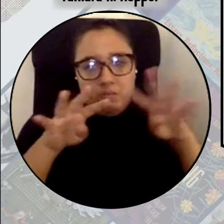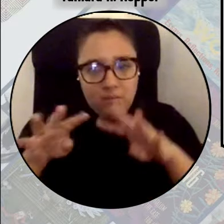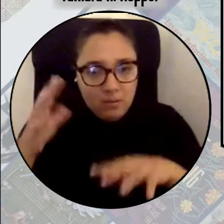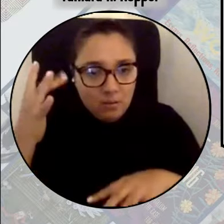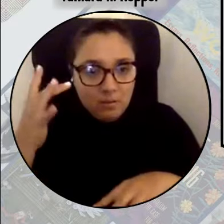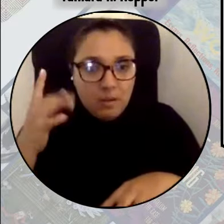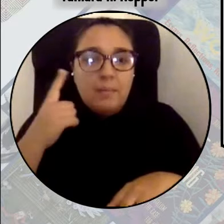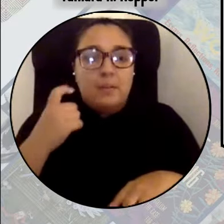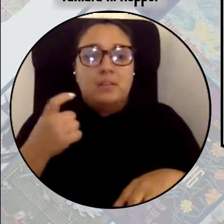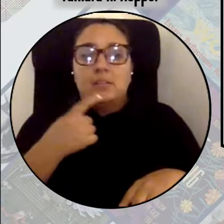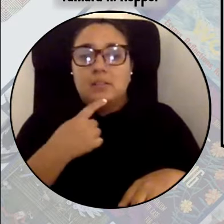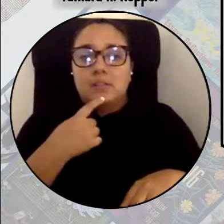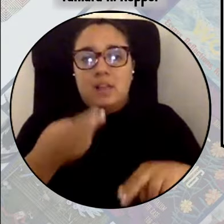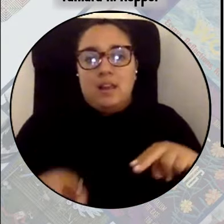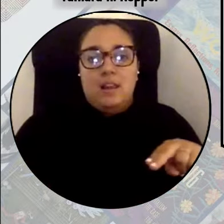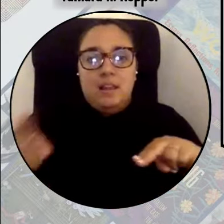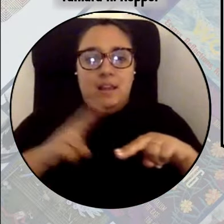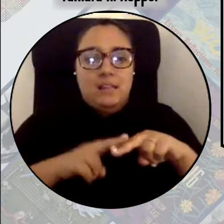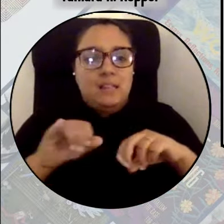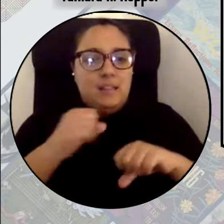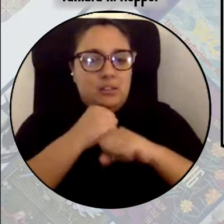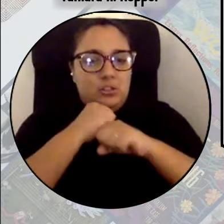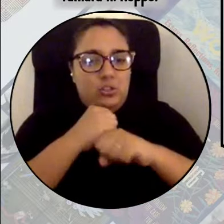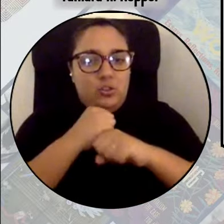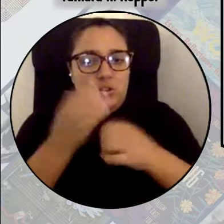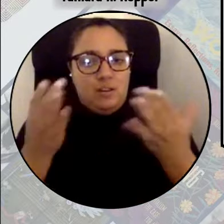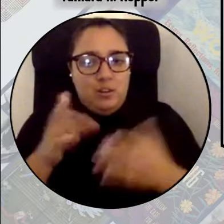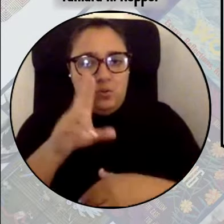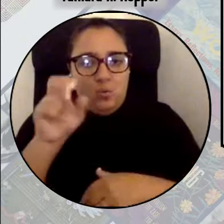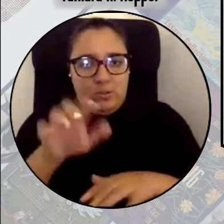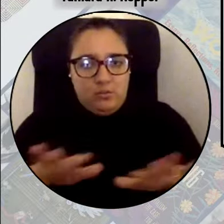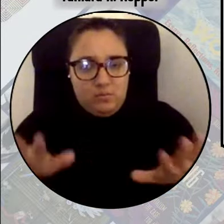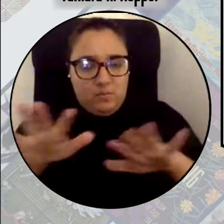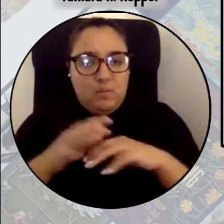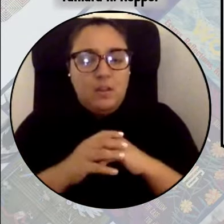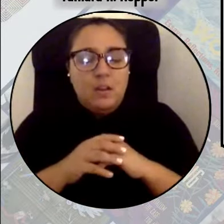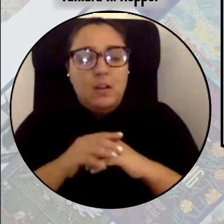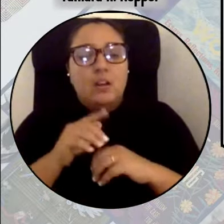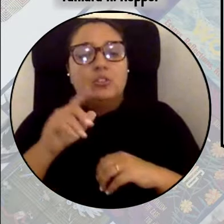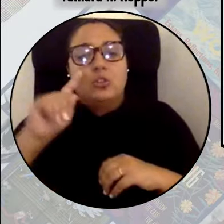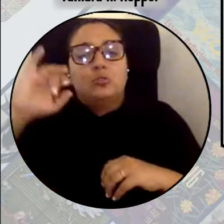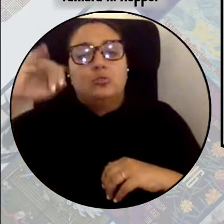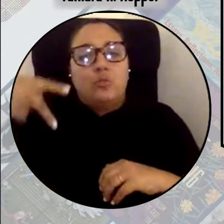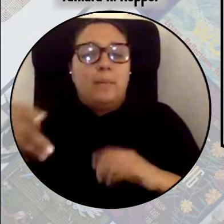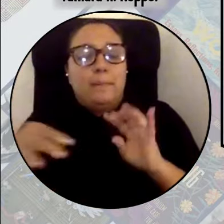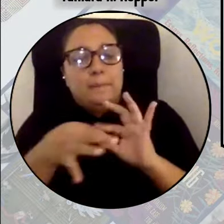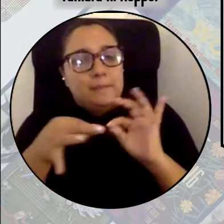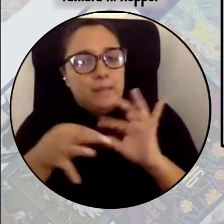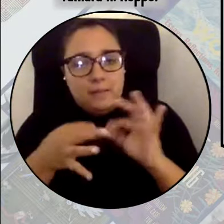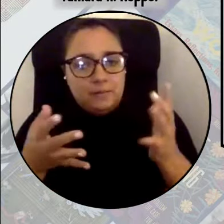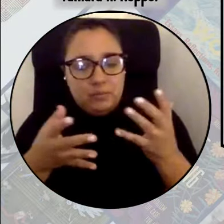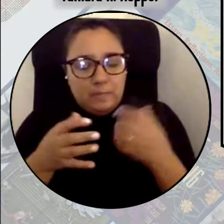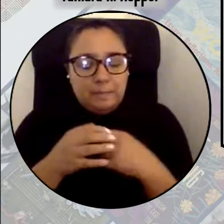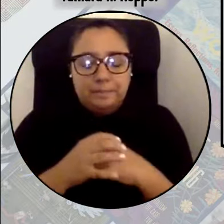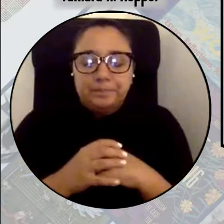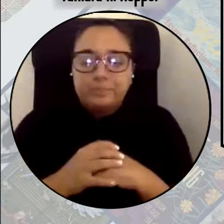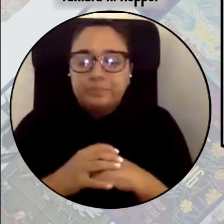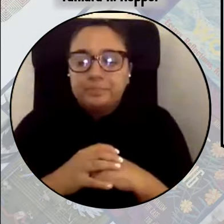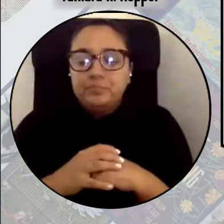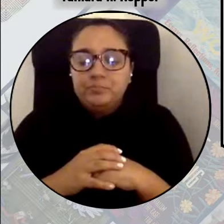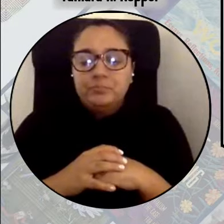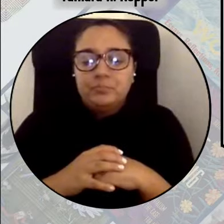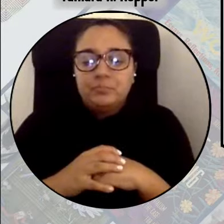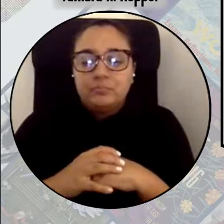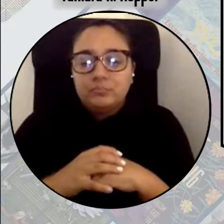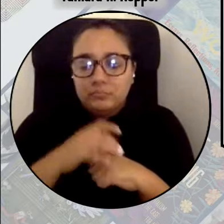safety in the interior of the United States, right? And he basically says, one of his things is, he says